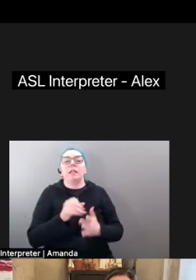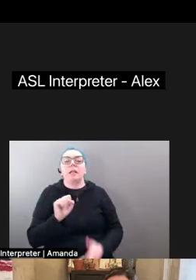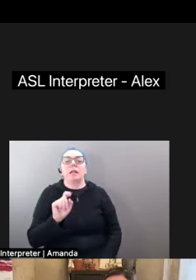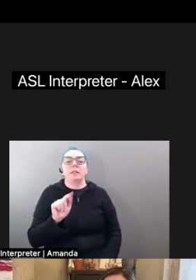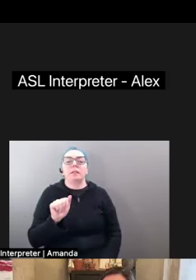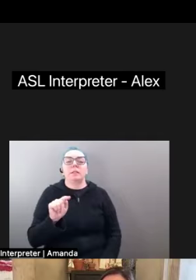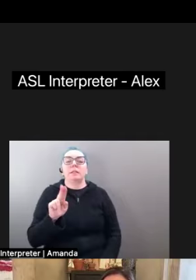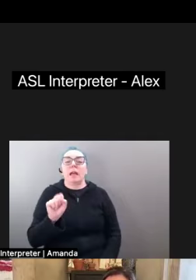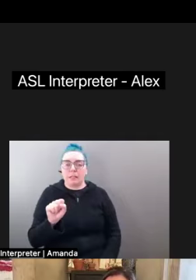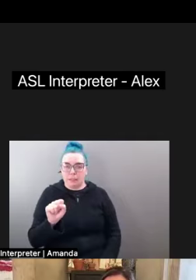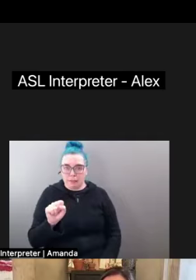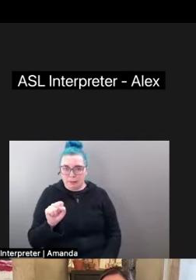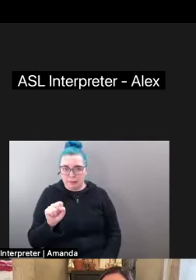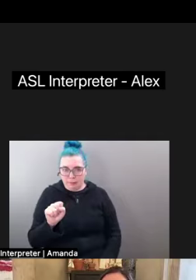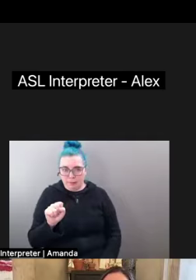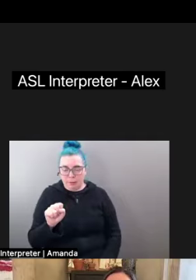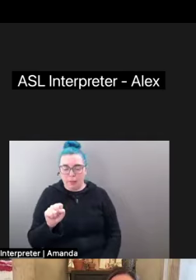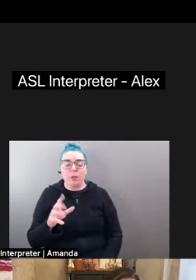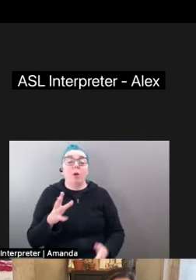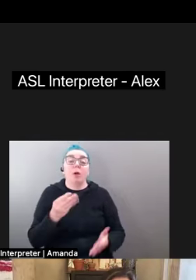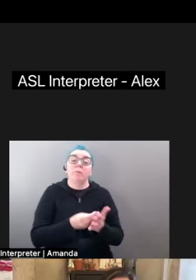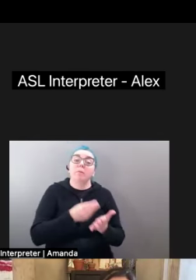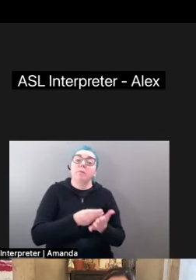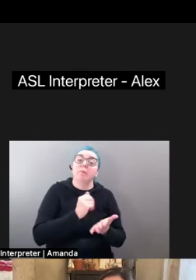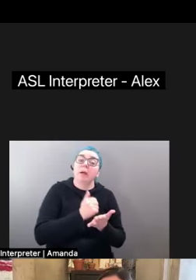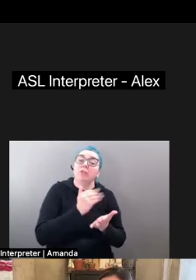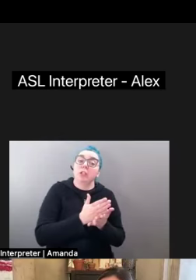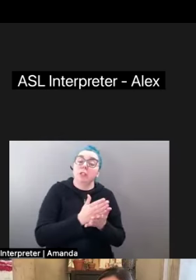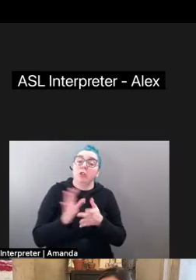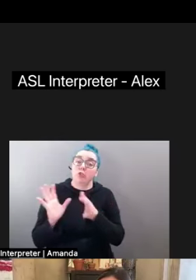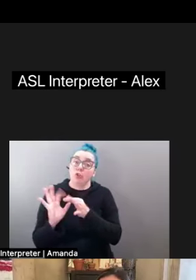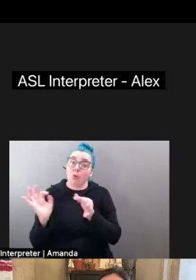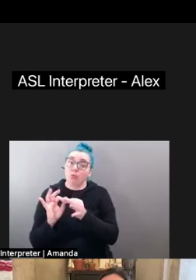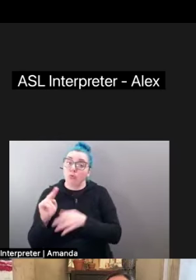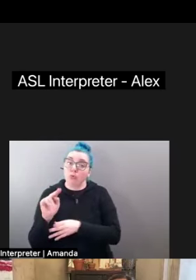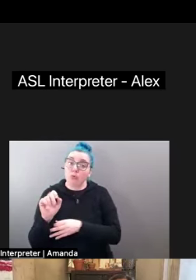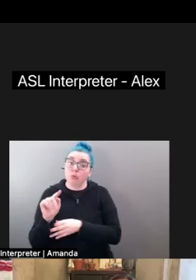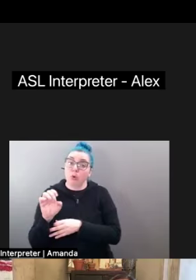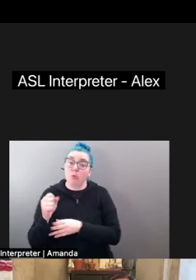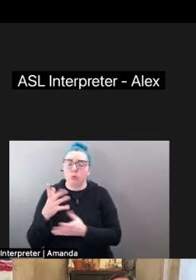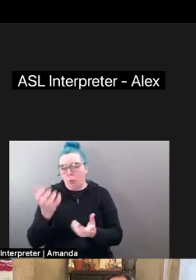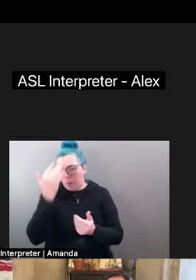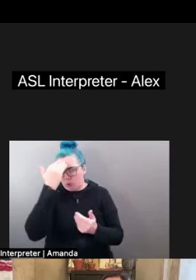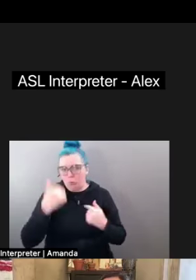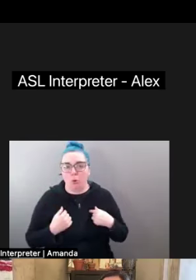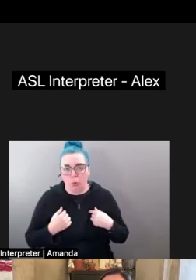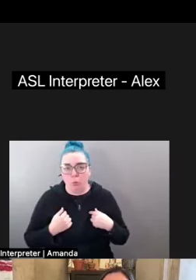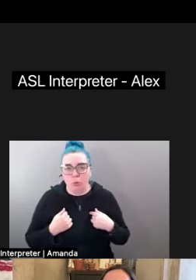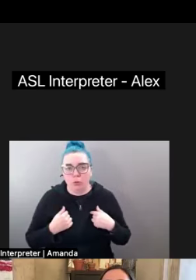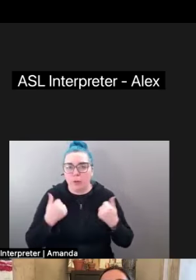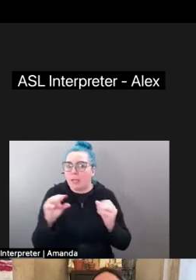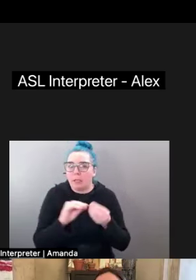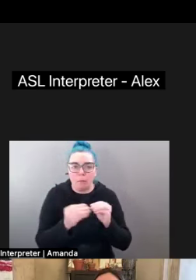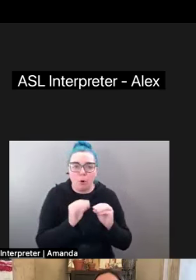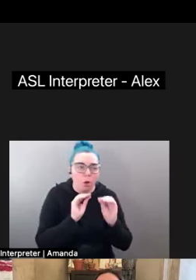budget notes. So we do want to see budget notes for any lines that you're filling out. They can be fairly general, but